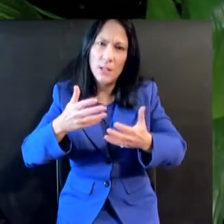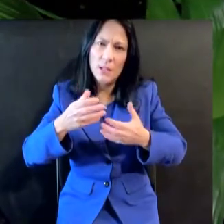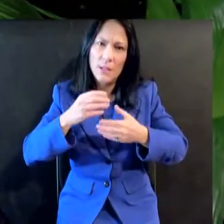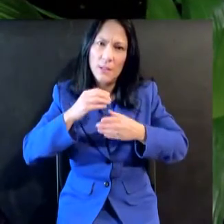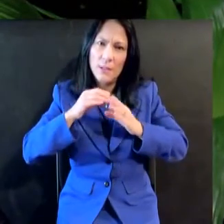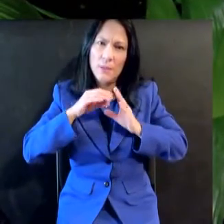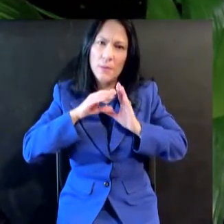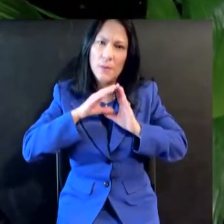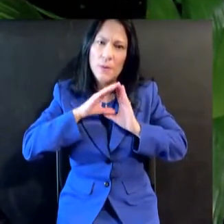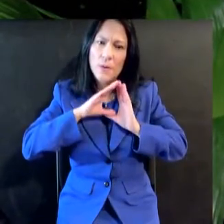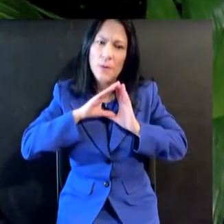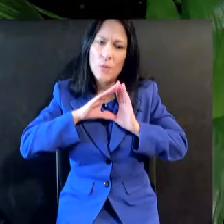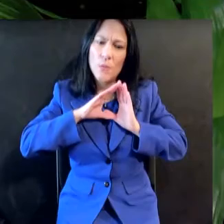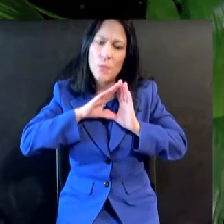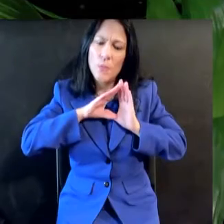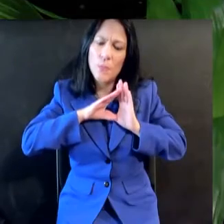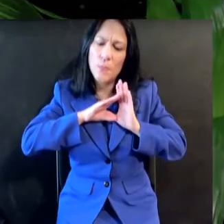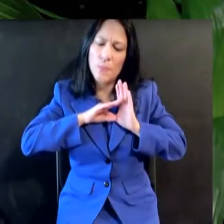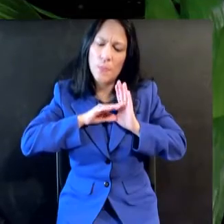out,